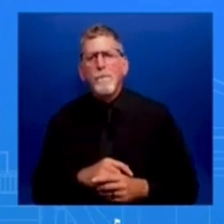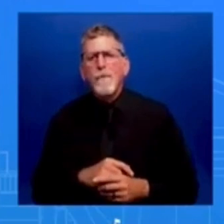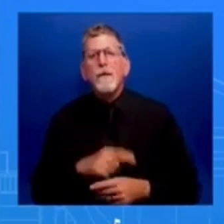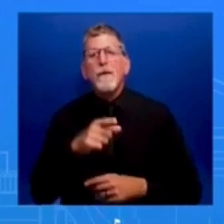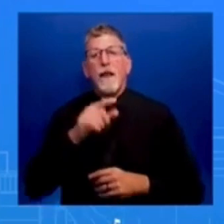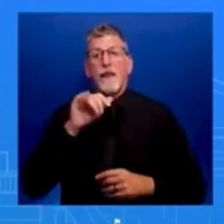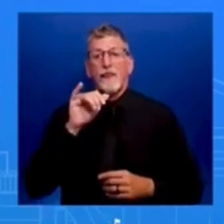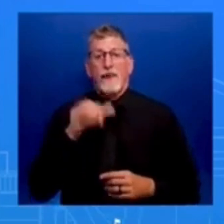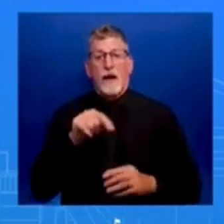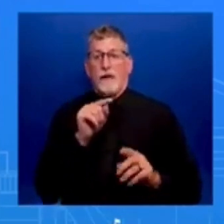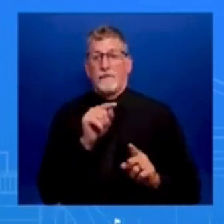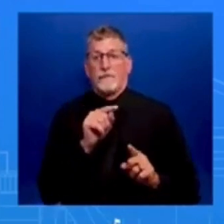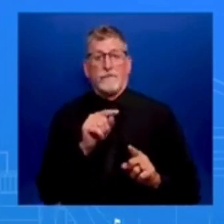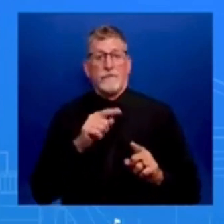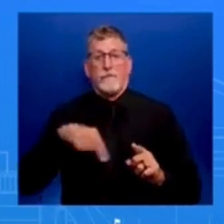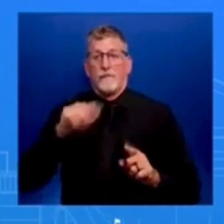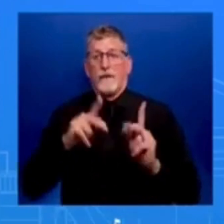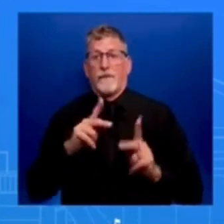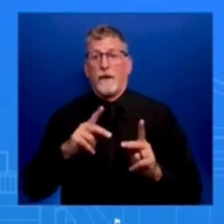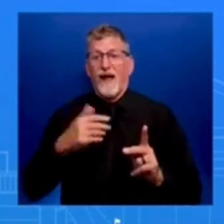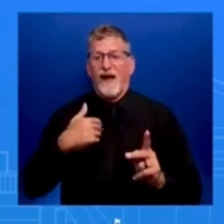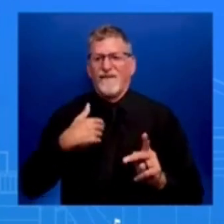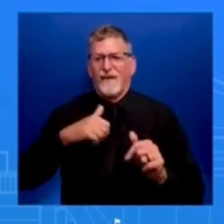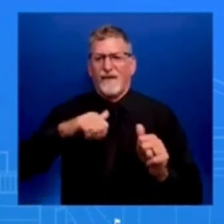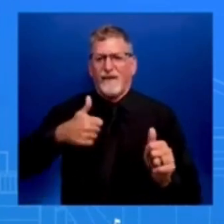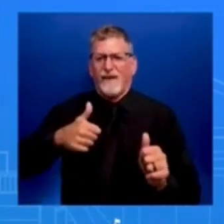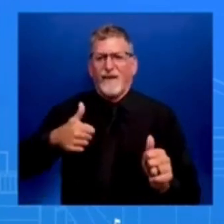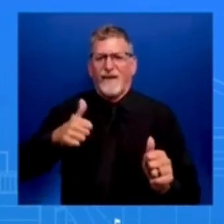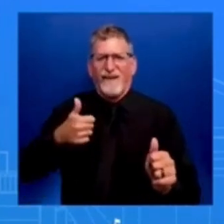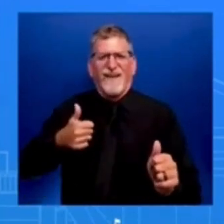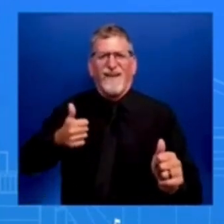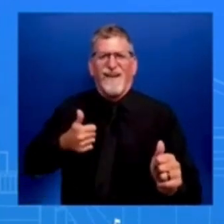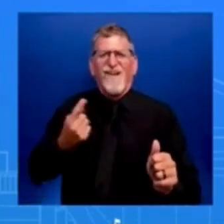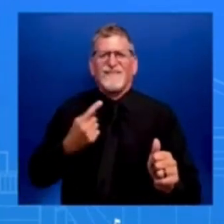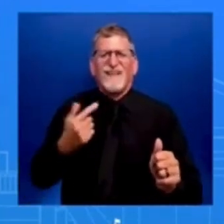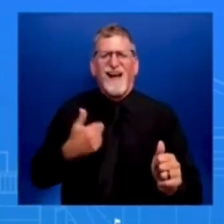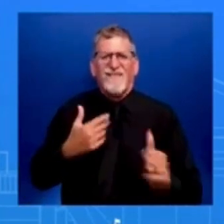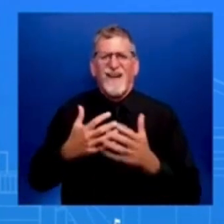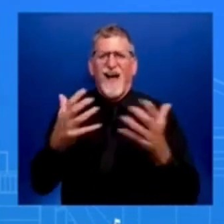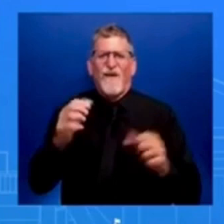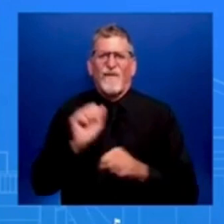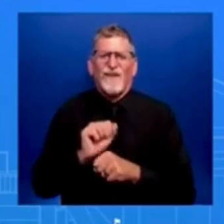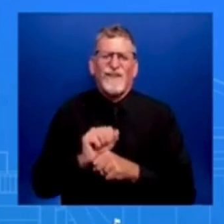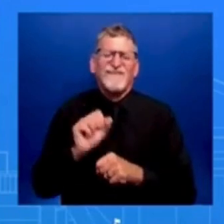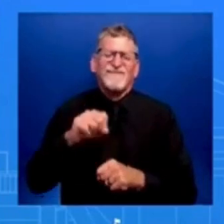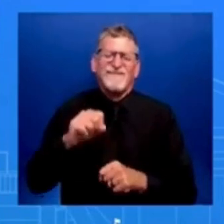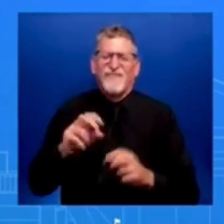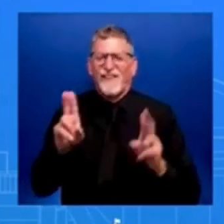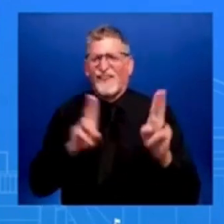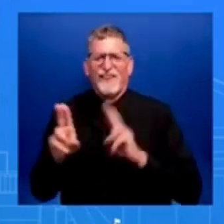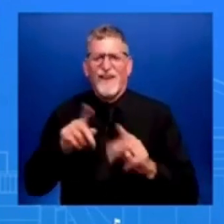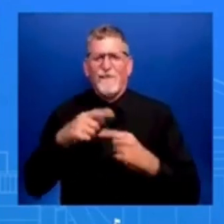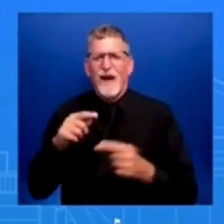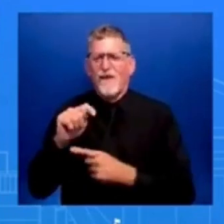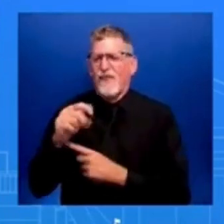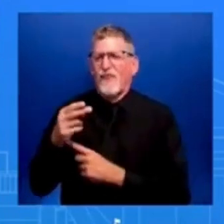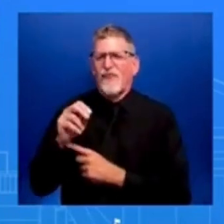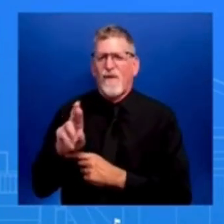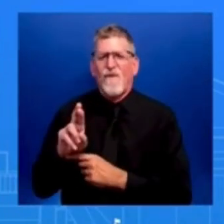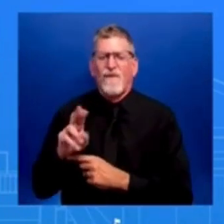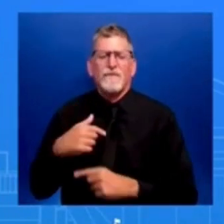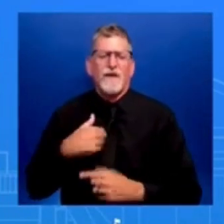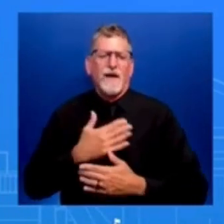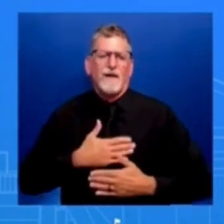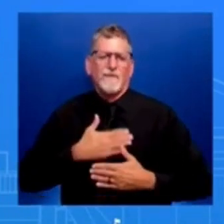amount of mumbling they have to deal with. I'm just going to have my questions. We appreciate you. We appreciate you. So two questions, if I